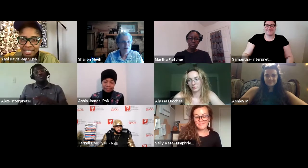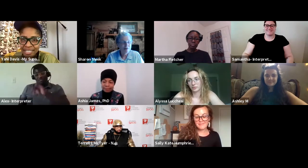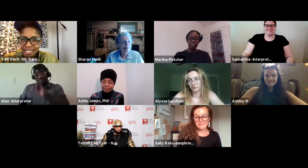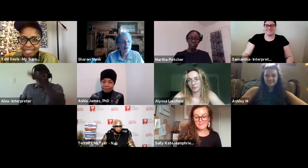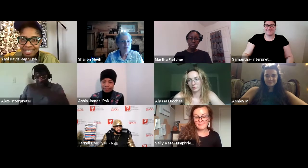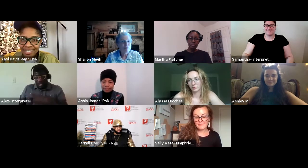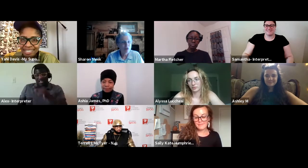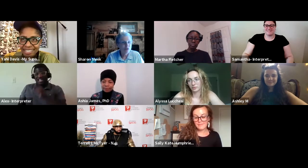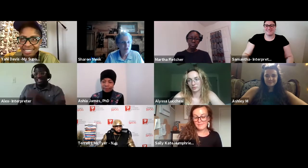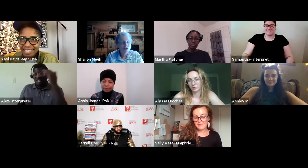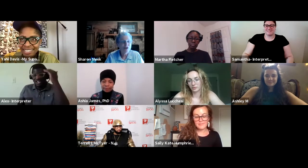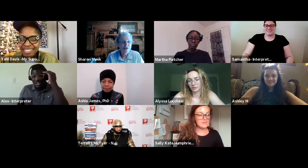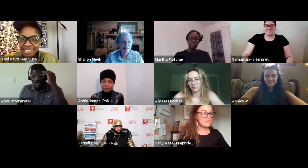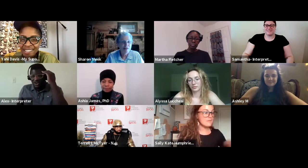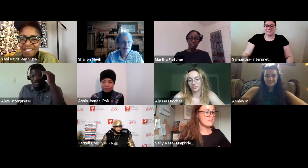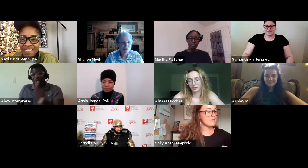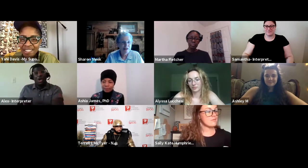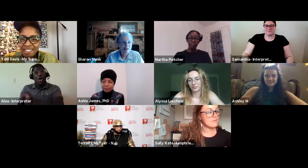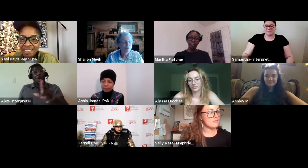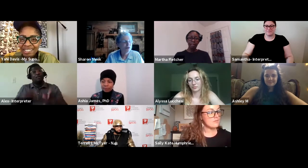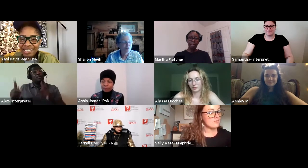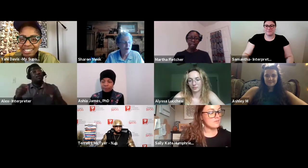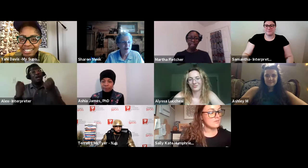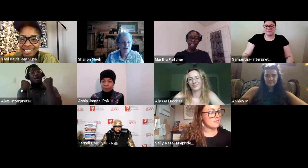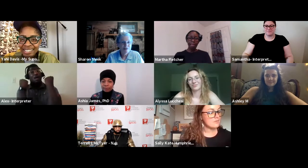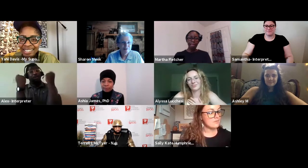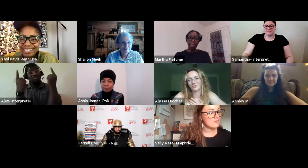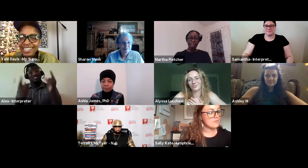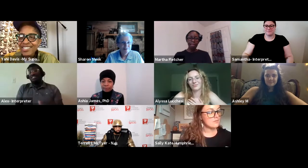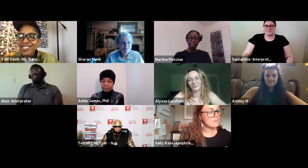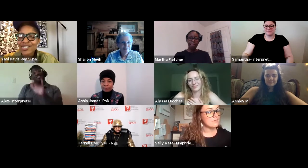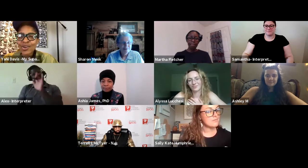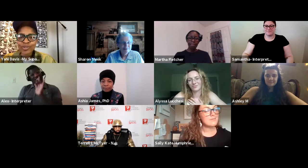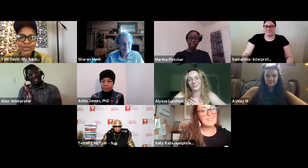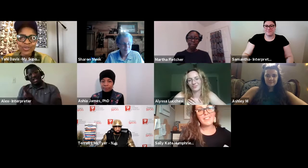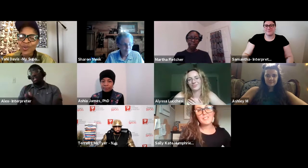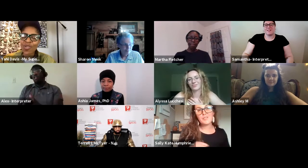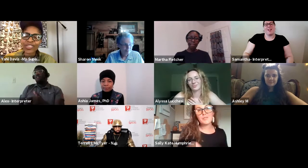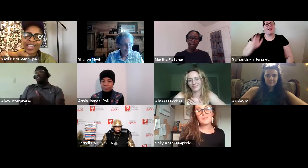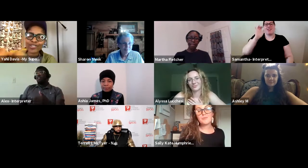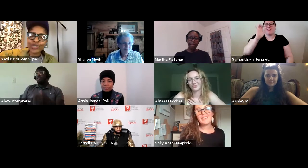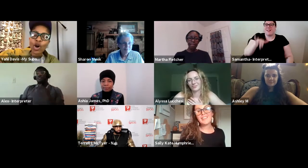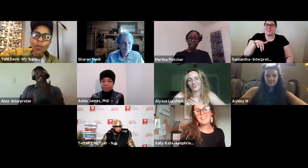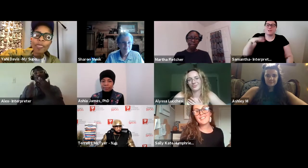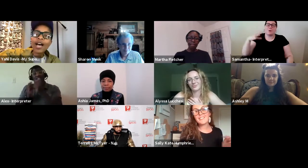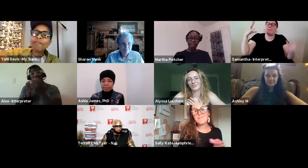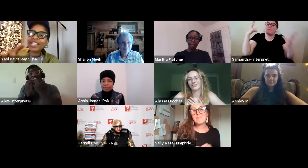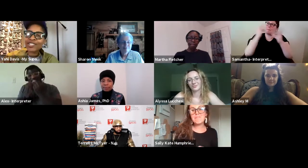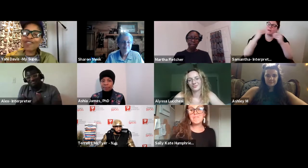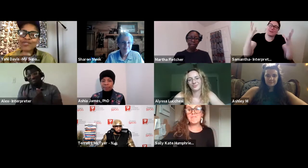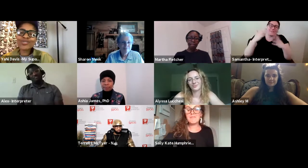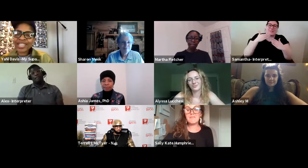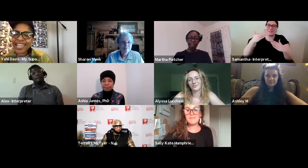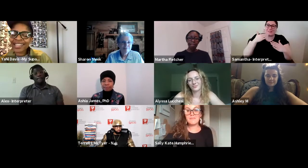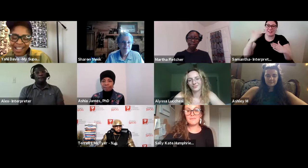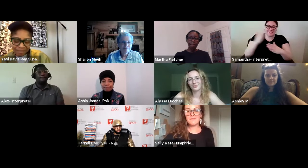people understood and were sending him good thoughts. That's so beautiful. Thank you. So based